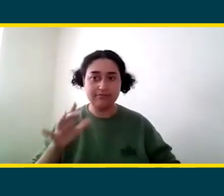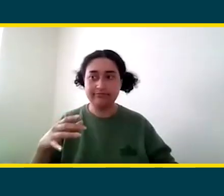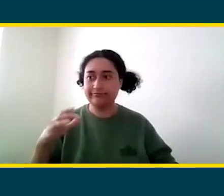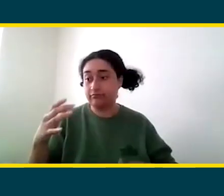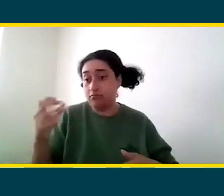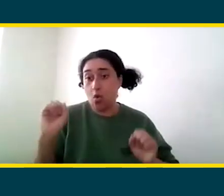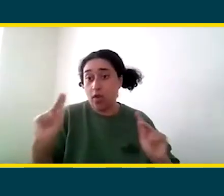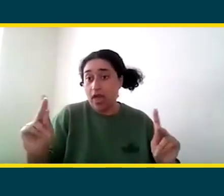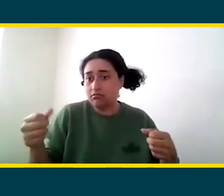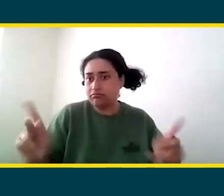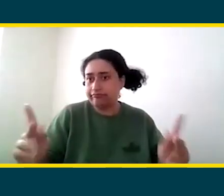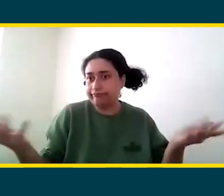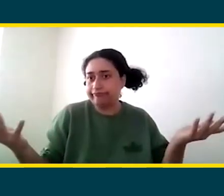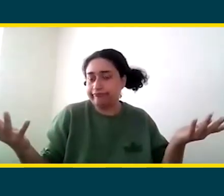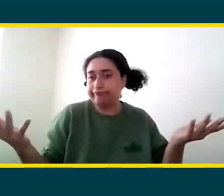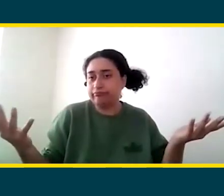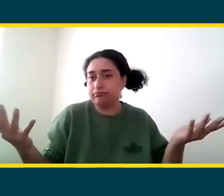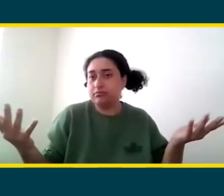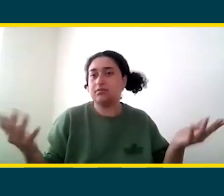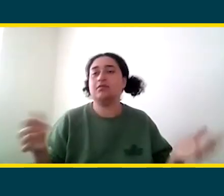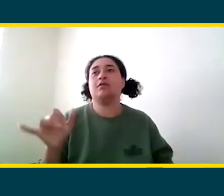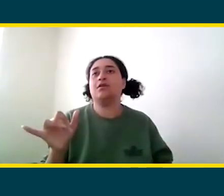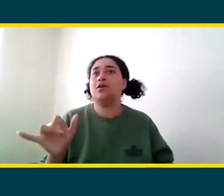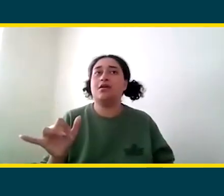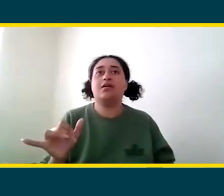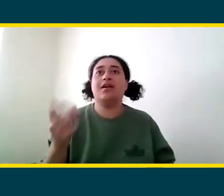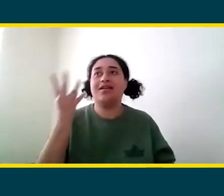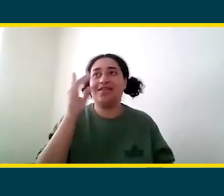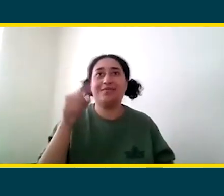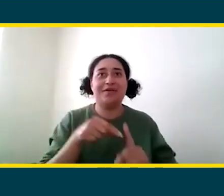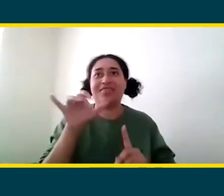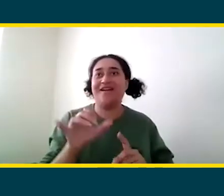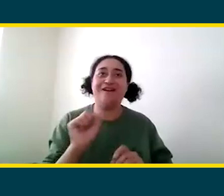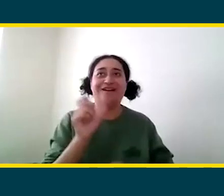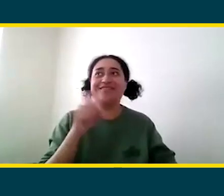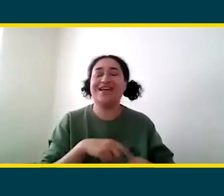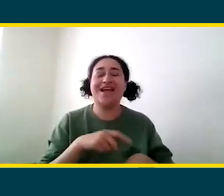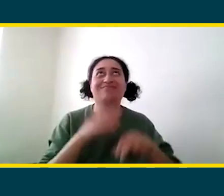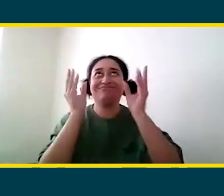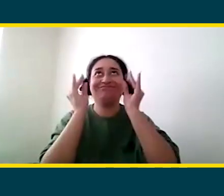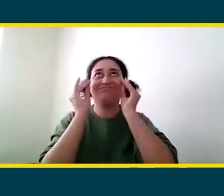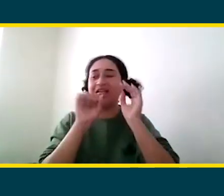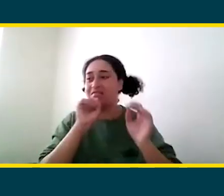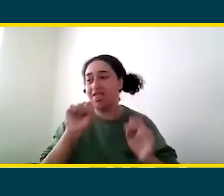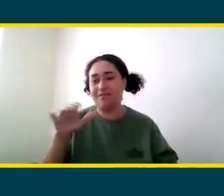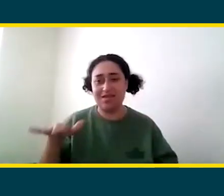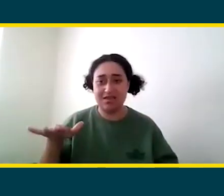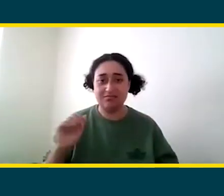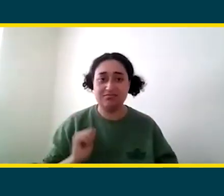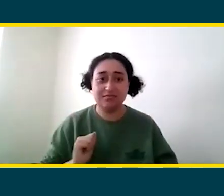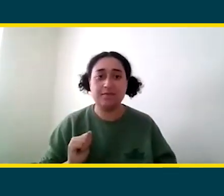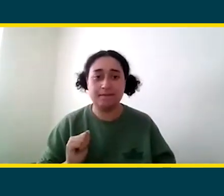And like, oh, what's going to be like? I think about that. So I love that you said that,